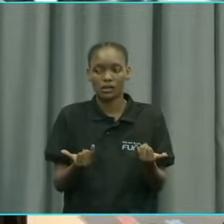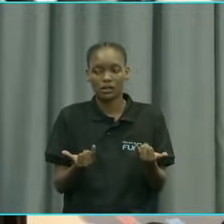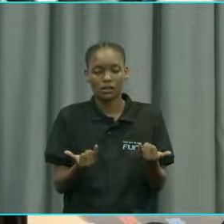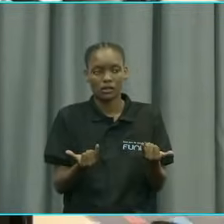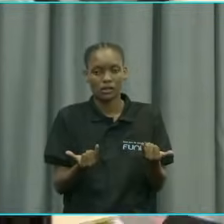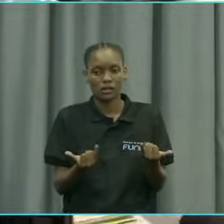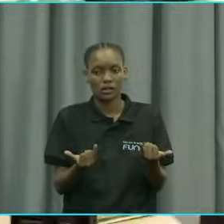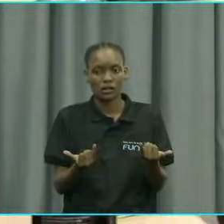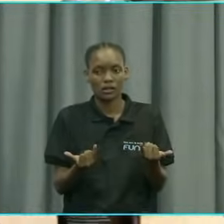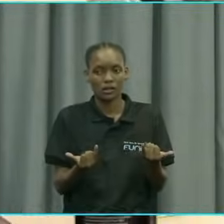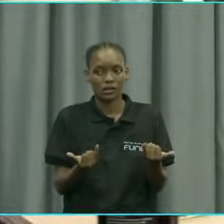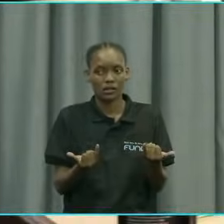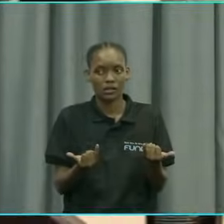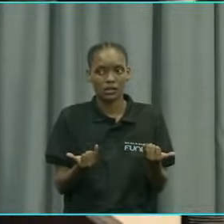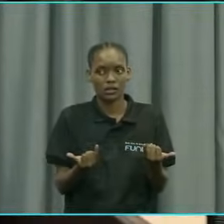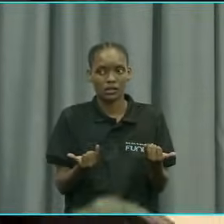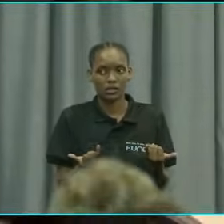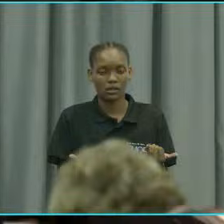now?